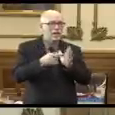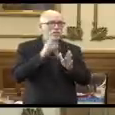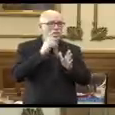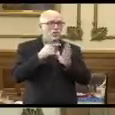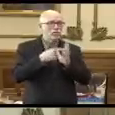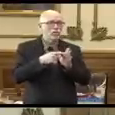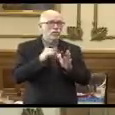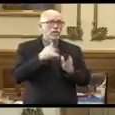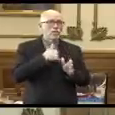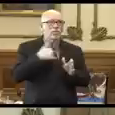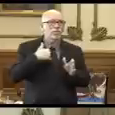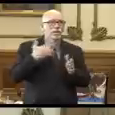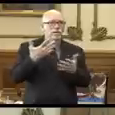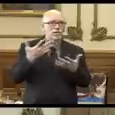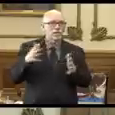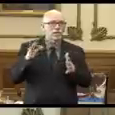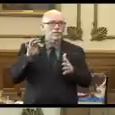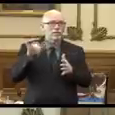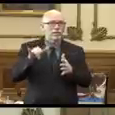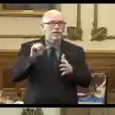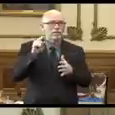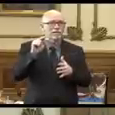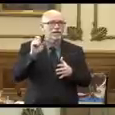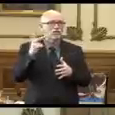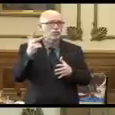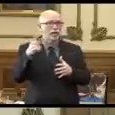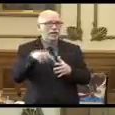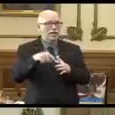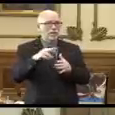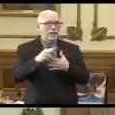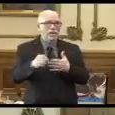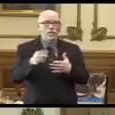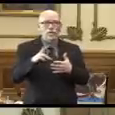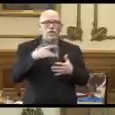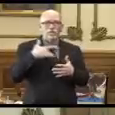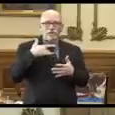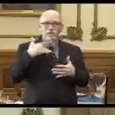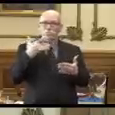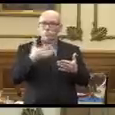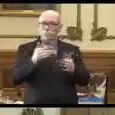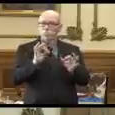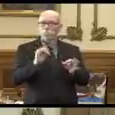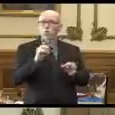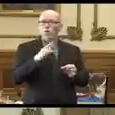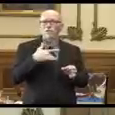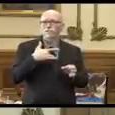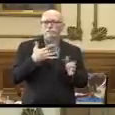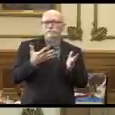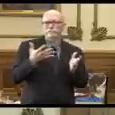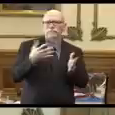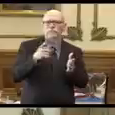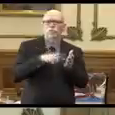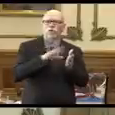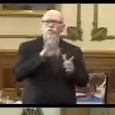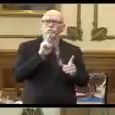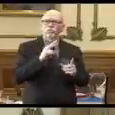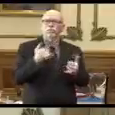suggest we're off of that mark, or if we're looking good to move into Sunday and maybe advance another step